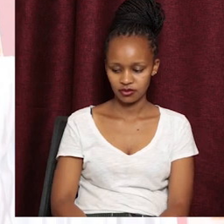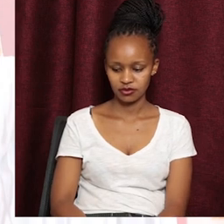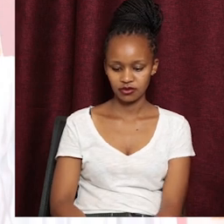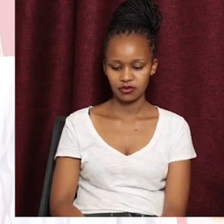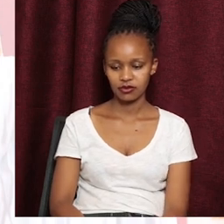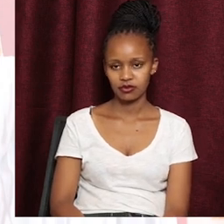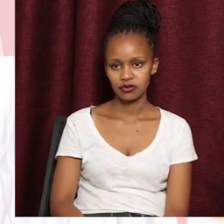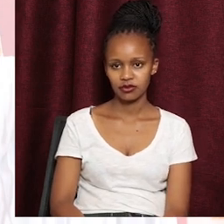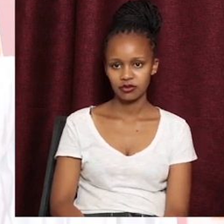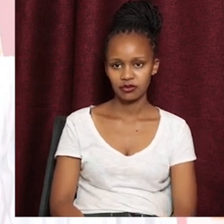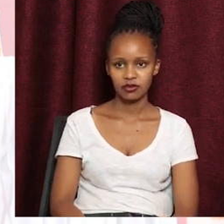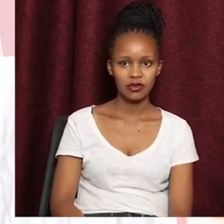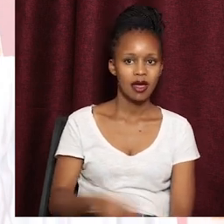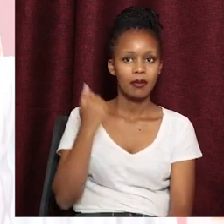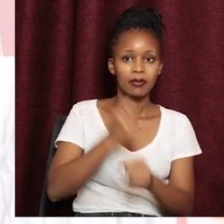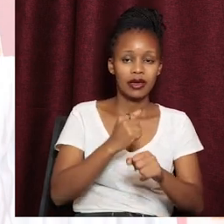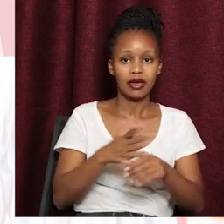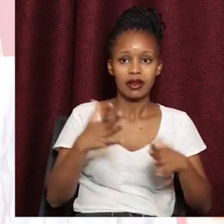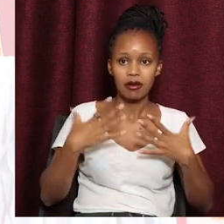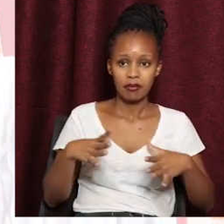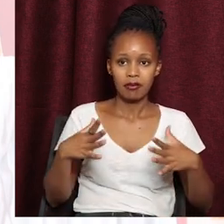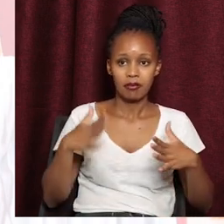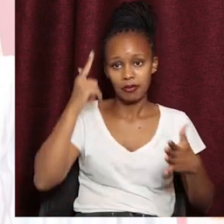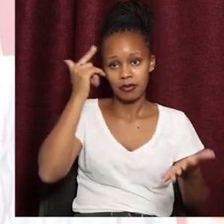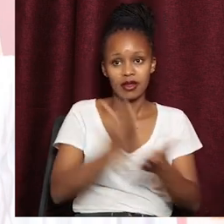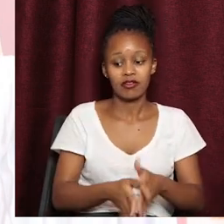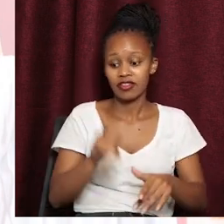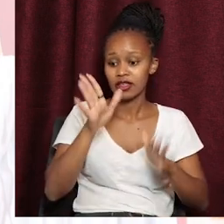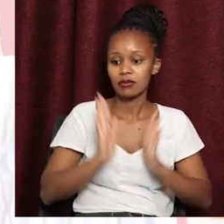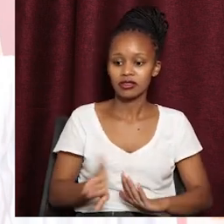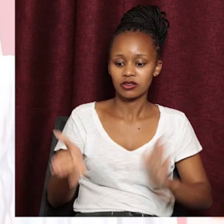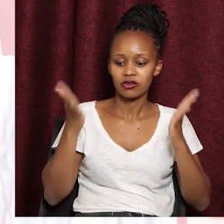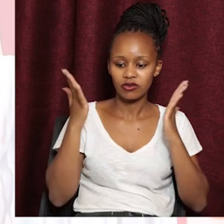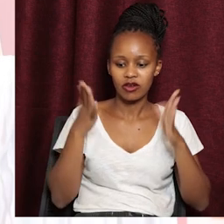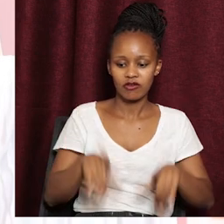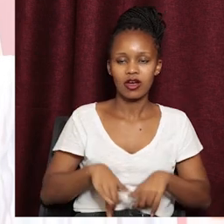they had been made to believe that the guy will live eternally.